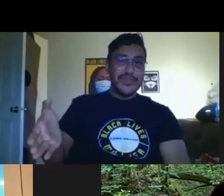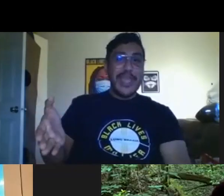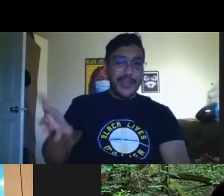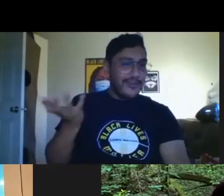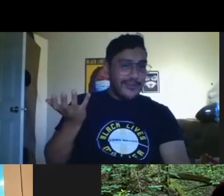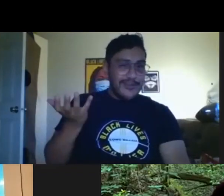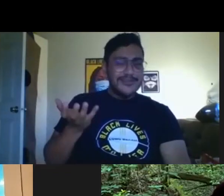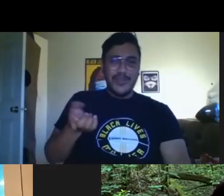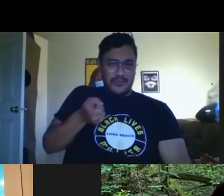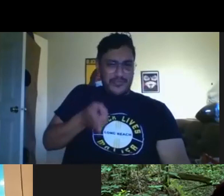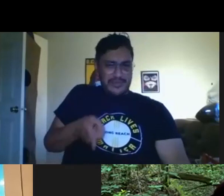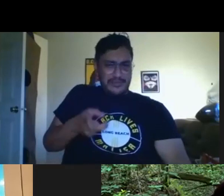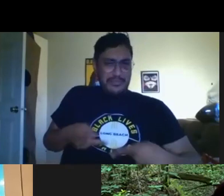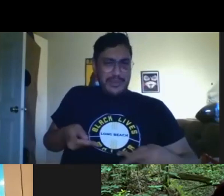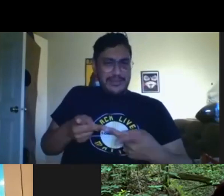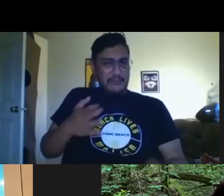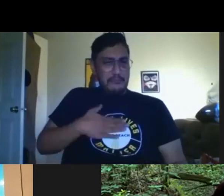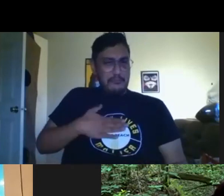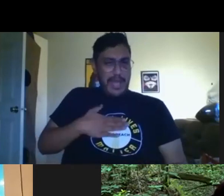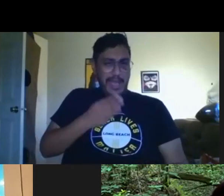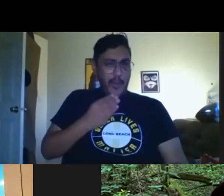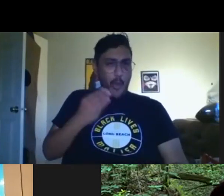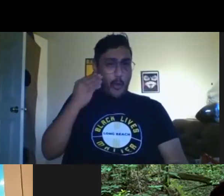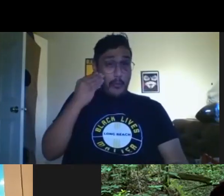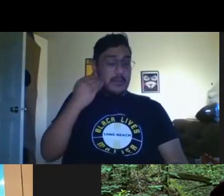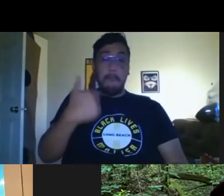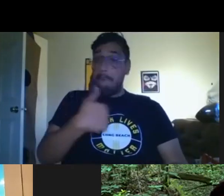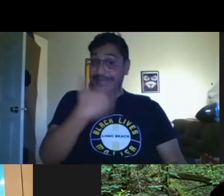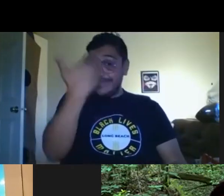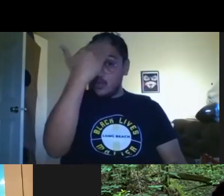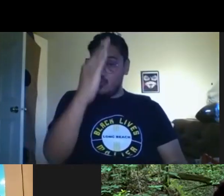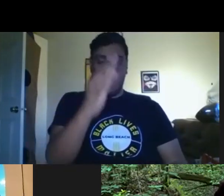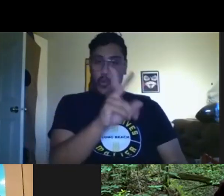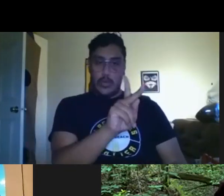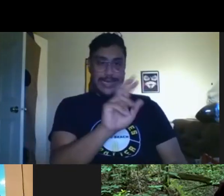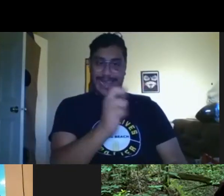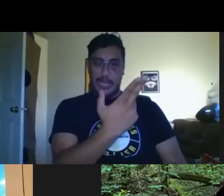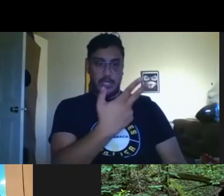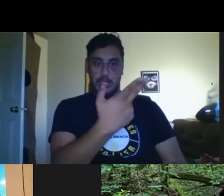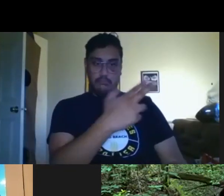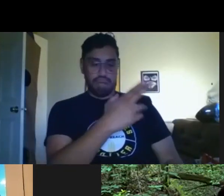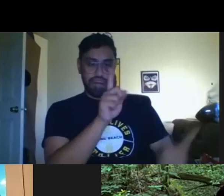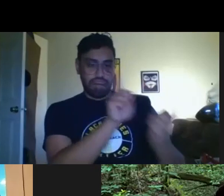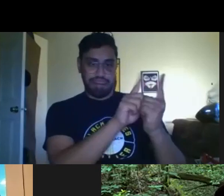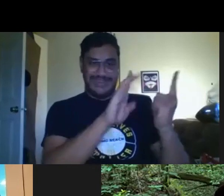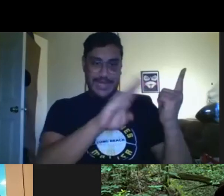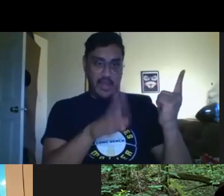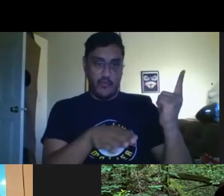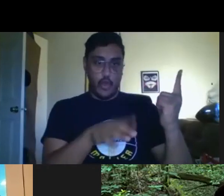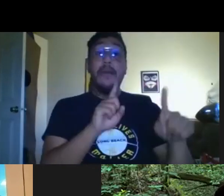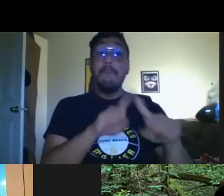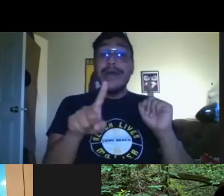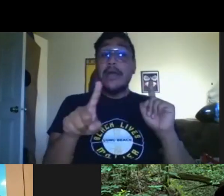to me. And when I heard from many of the young folks, I didn't know Kenneth personally, but I knew young folks in the community that knew him. And